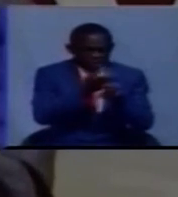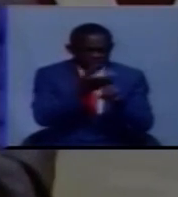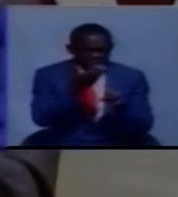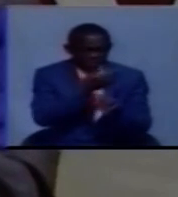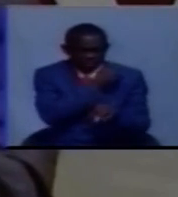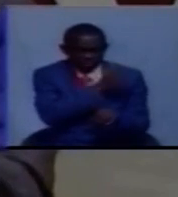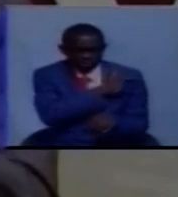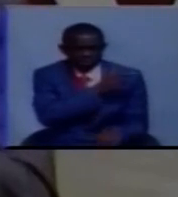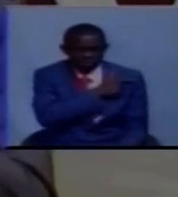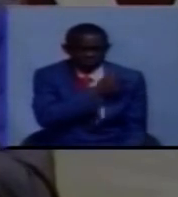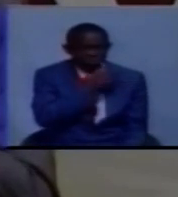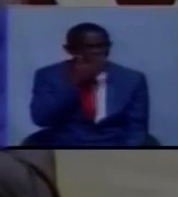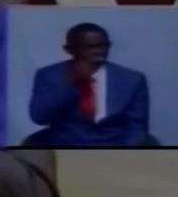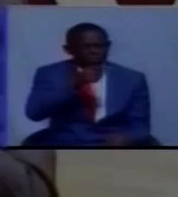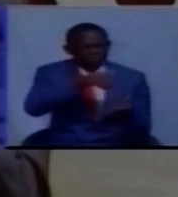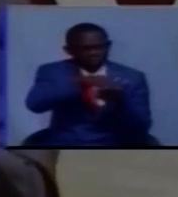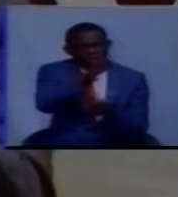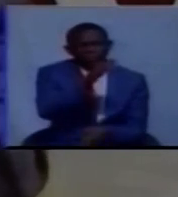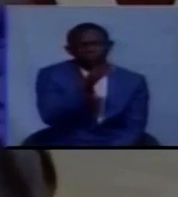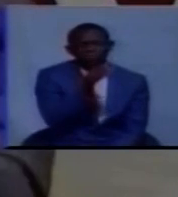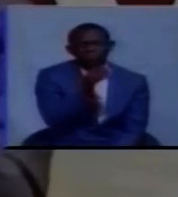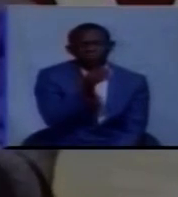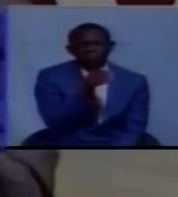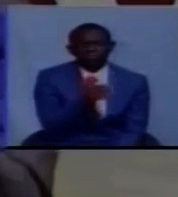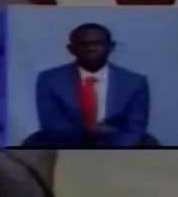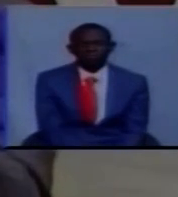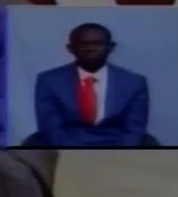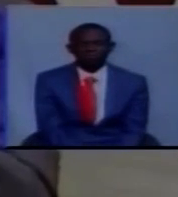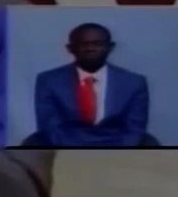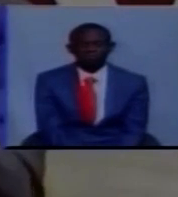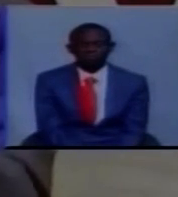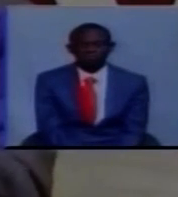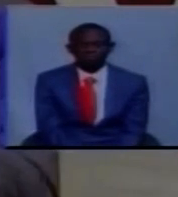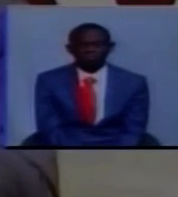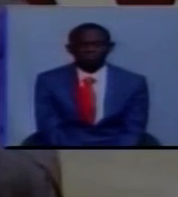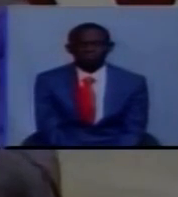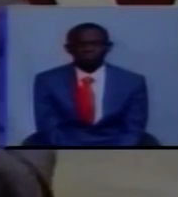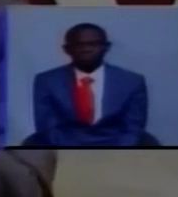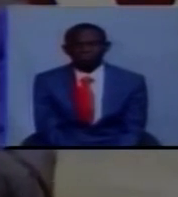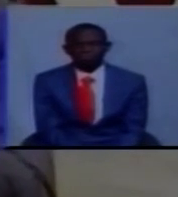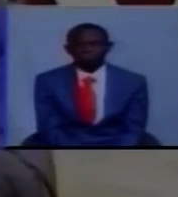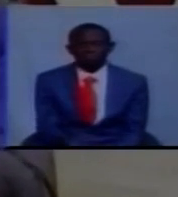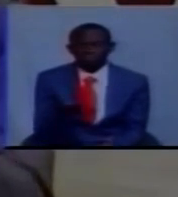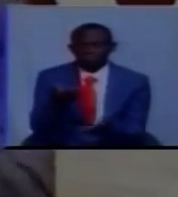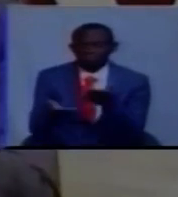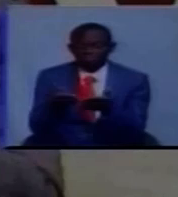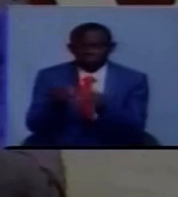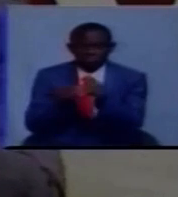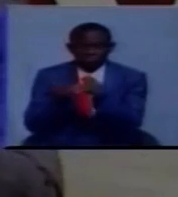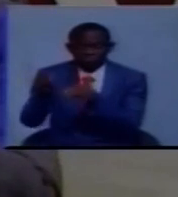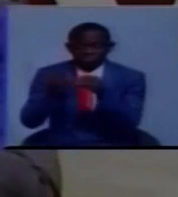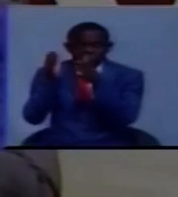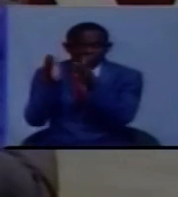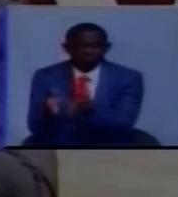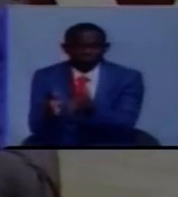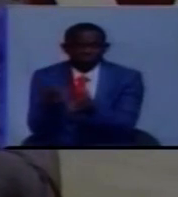so, you see, it is only a bad manager who will say, I can't dismiss X, it is very difficult because he's on permanent